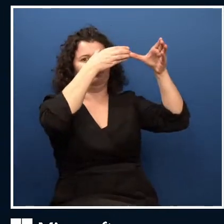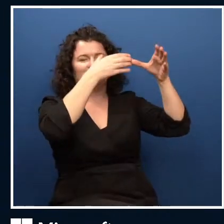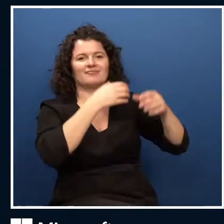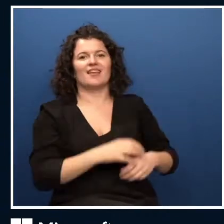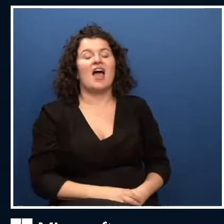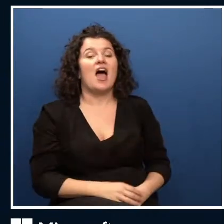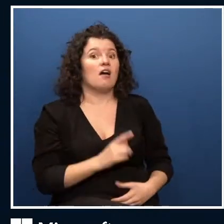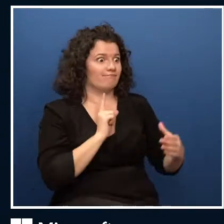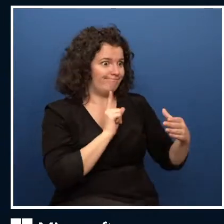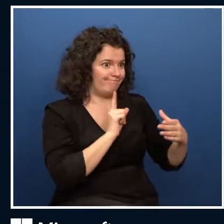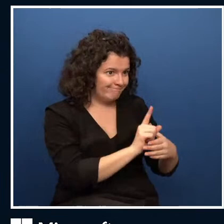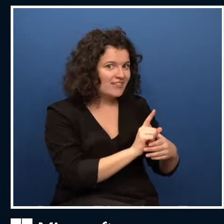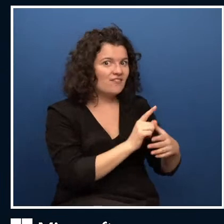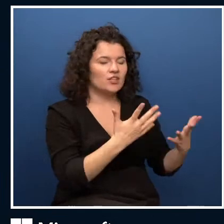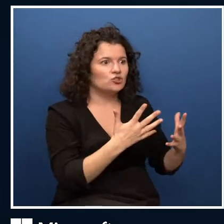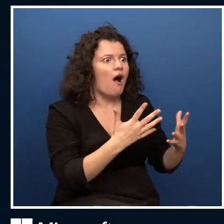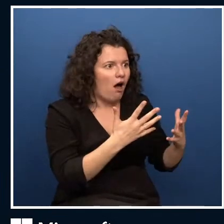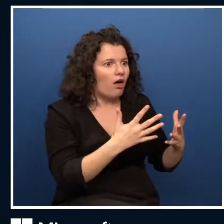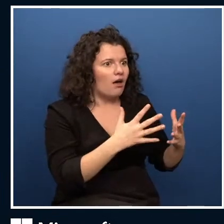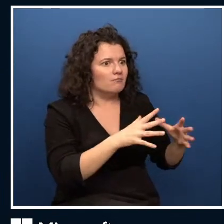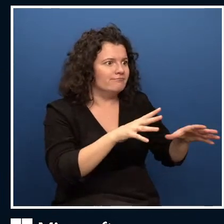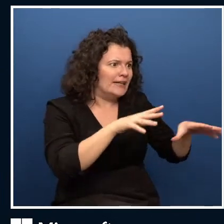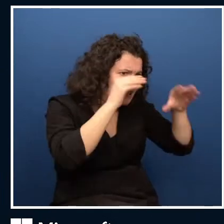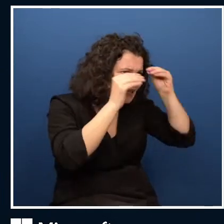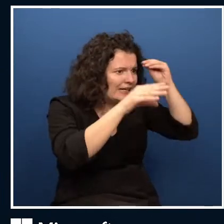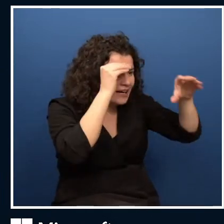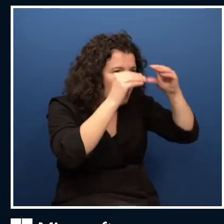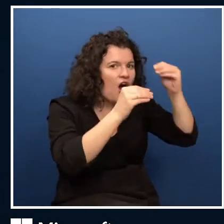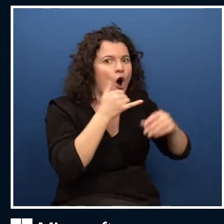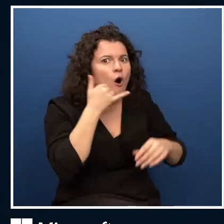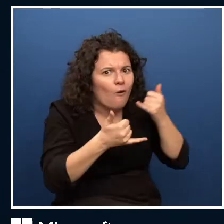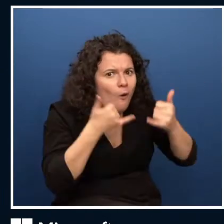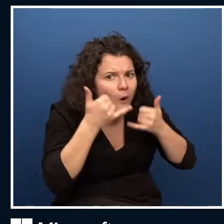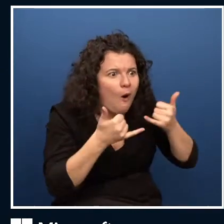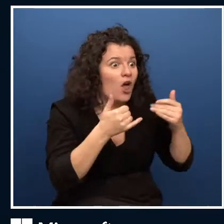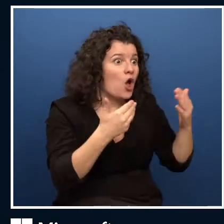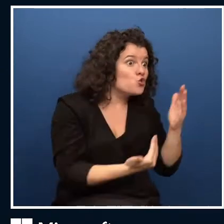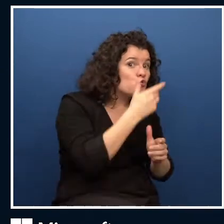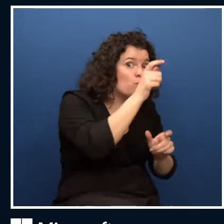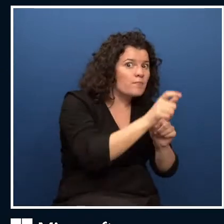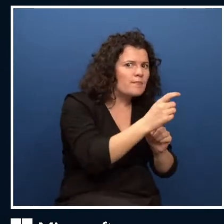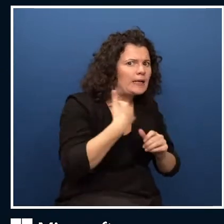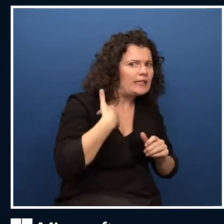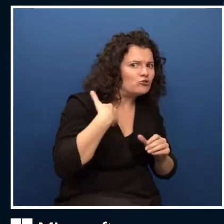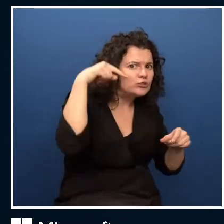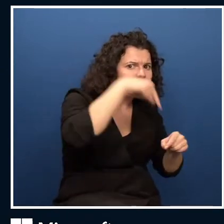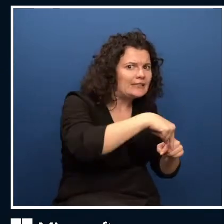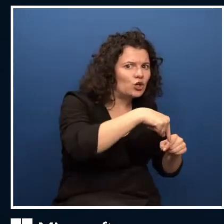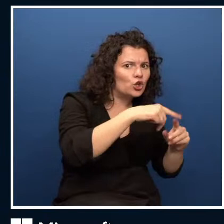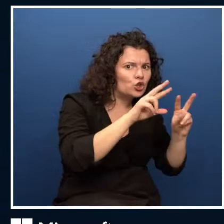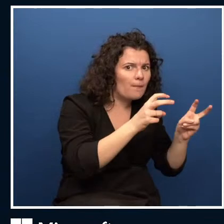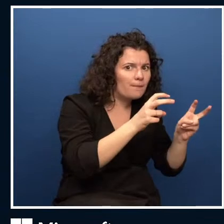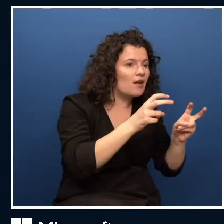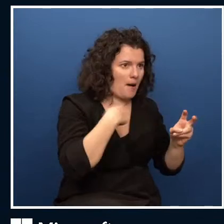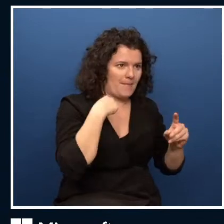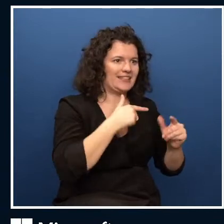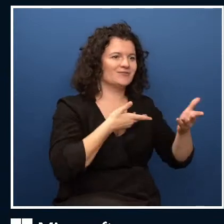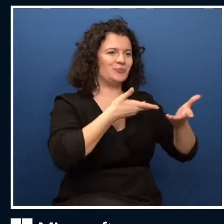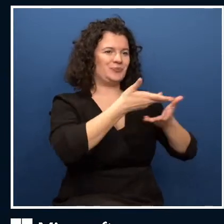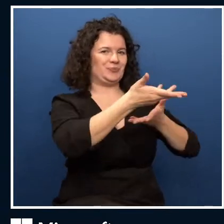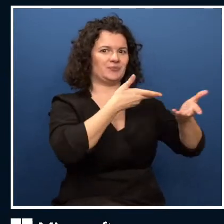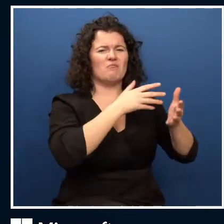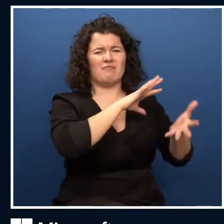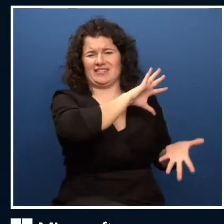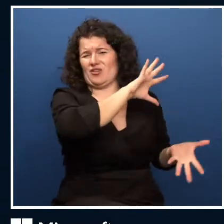also talk with clients, you also participate in the calls of your clients. And in turn, like not only your technical skills are improved, but communication